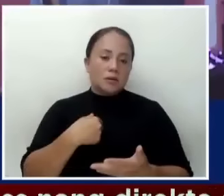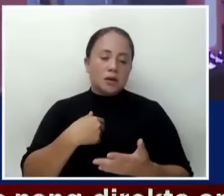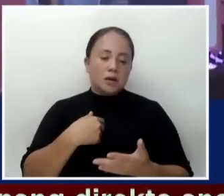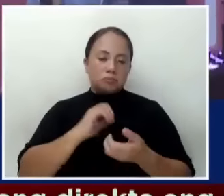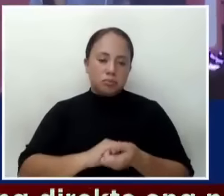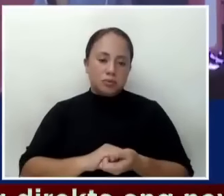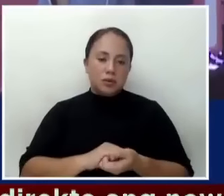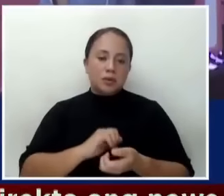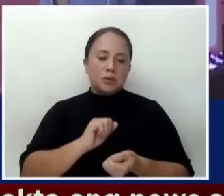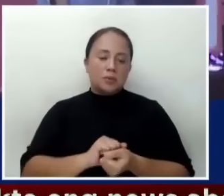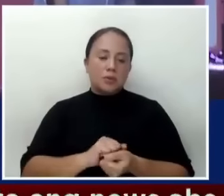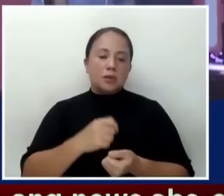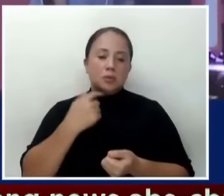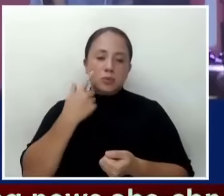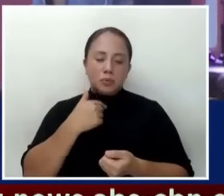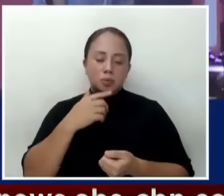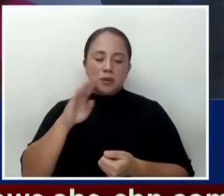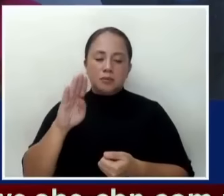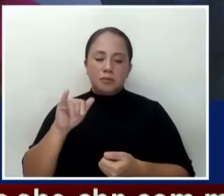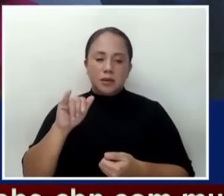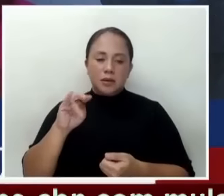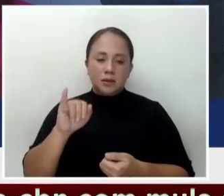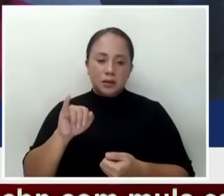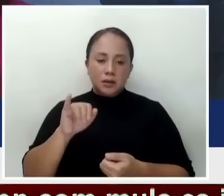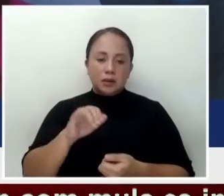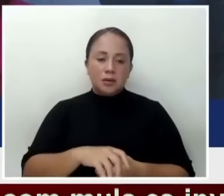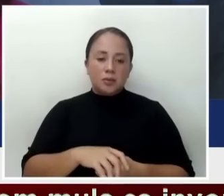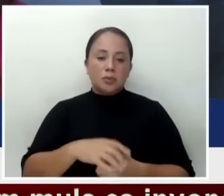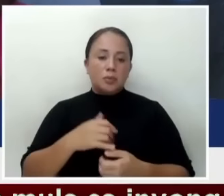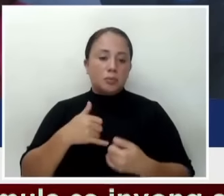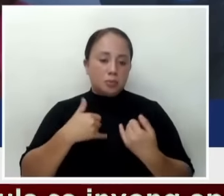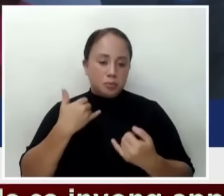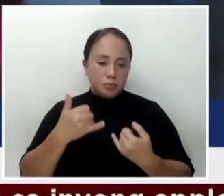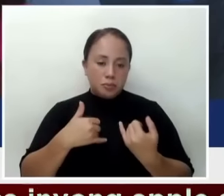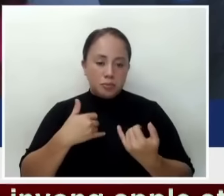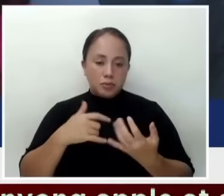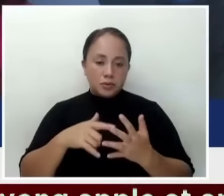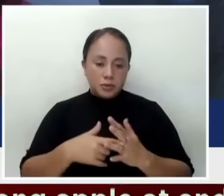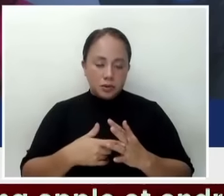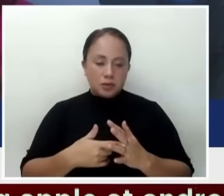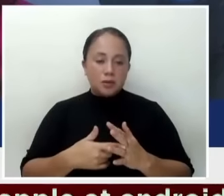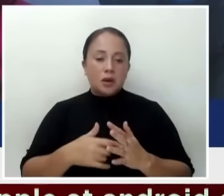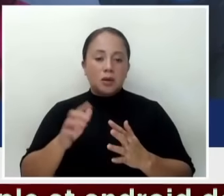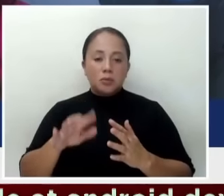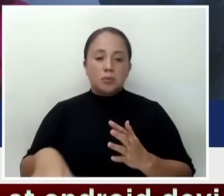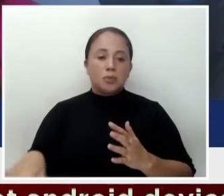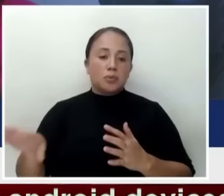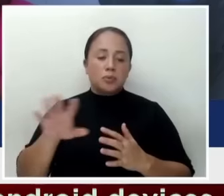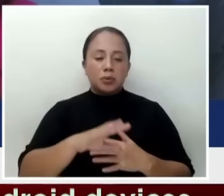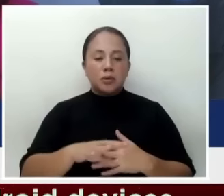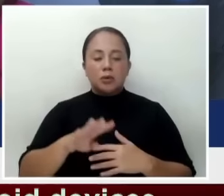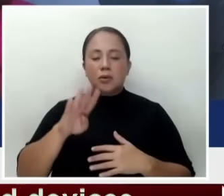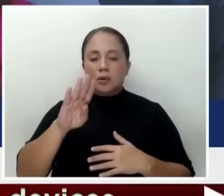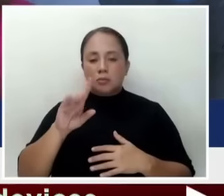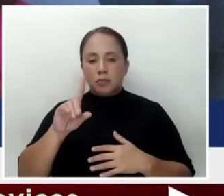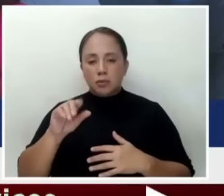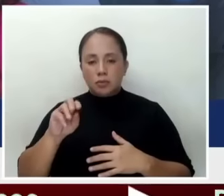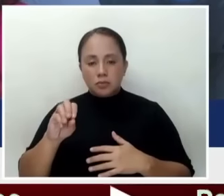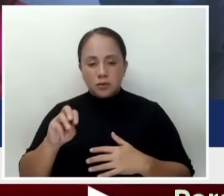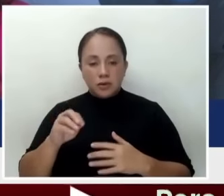sa Nation's Girl Group na Bini. It's the joy we spark amongst all of the Blooms fans. Kakaiba talaga